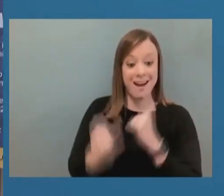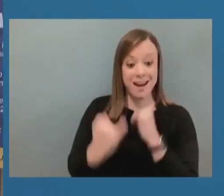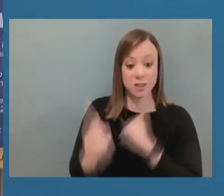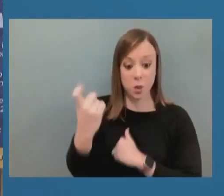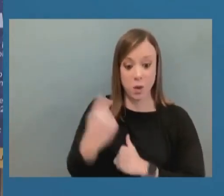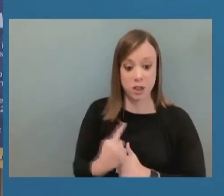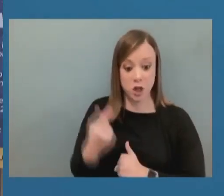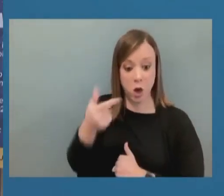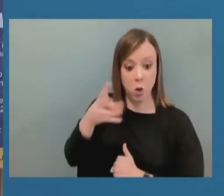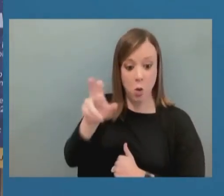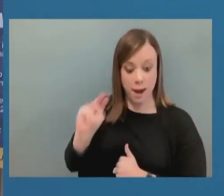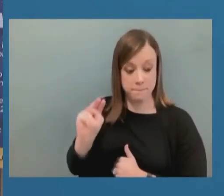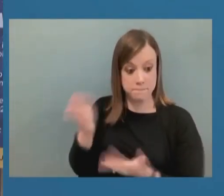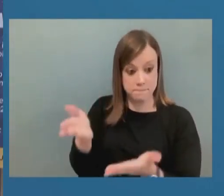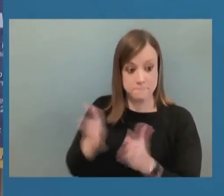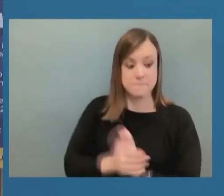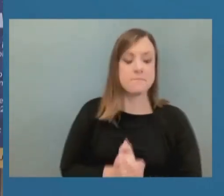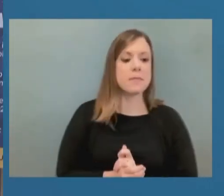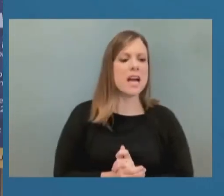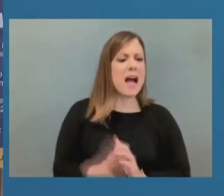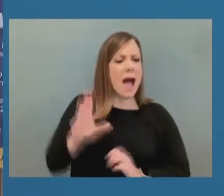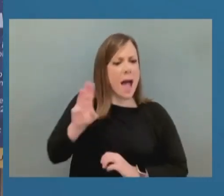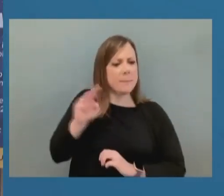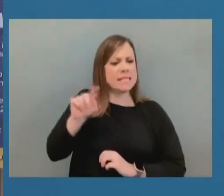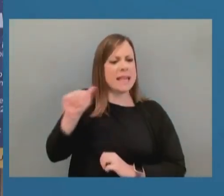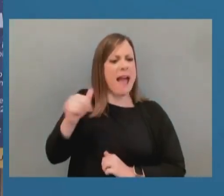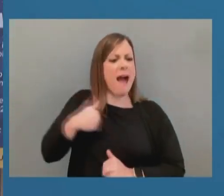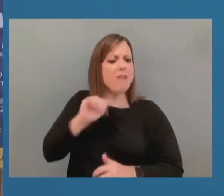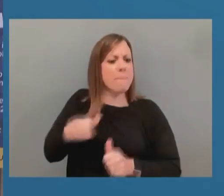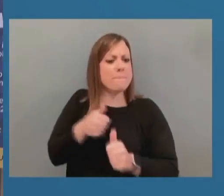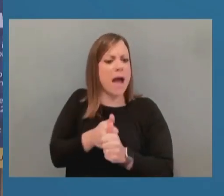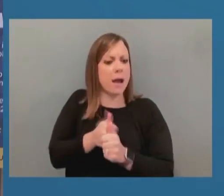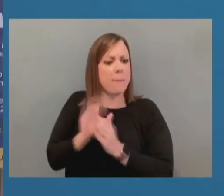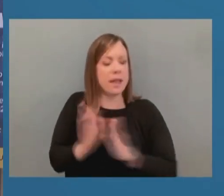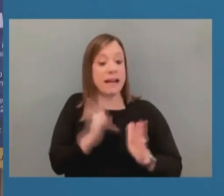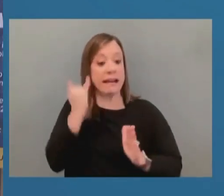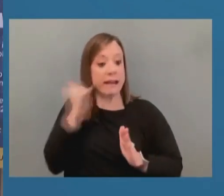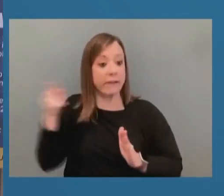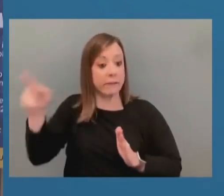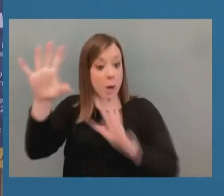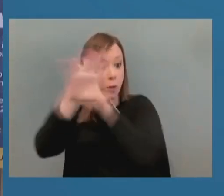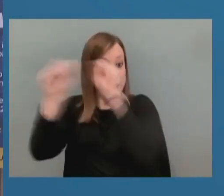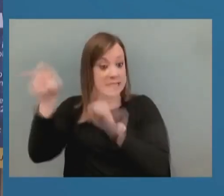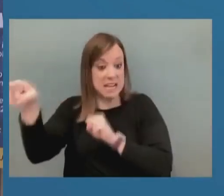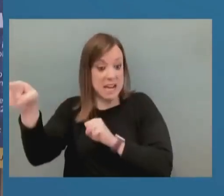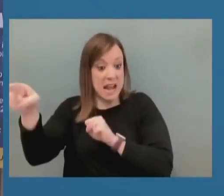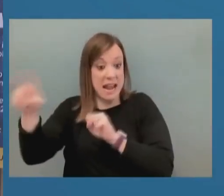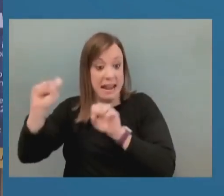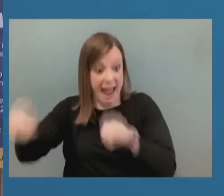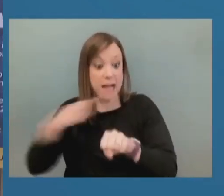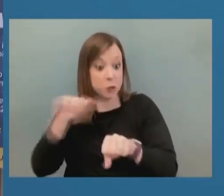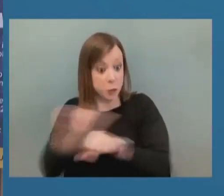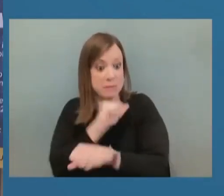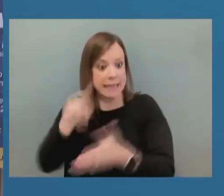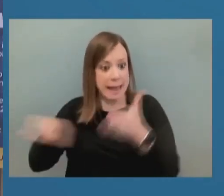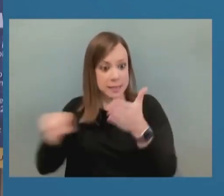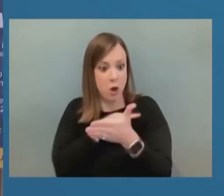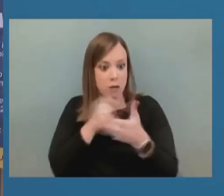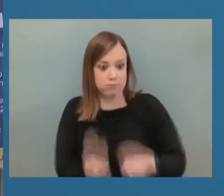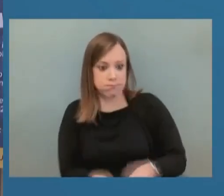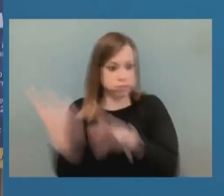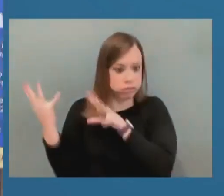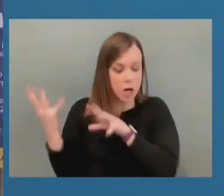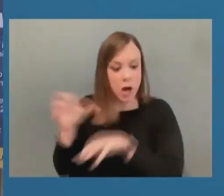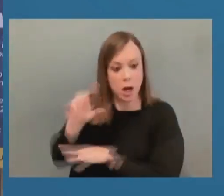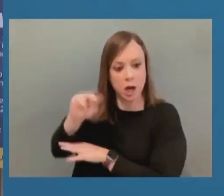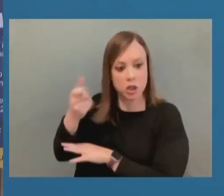have a contingency plan if the president is able to turn off congestion pricing? And what would it take for you to determine that Mayor Eric Adams was no longer able